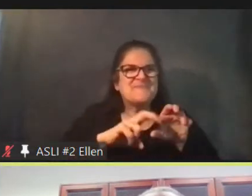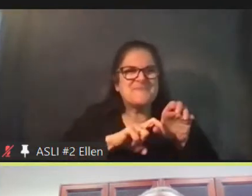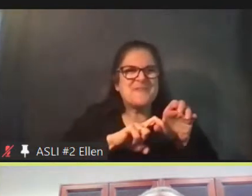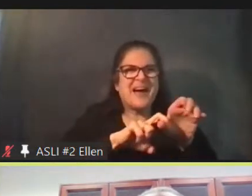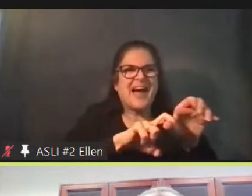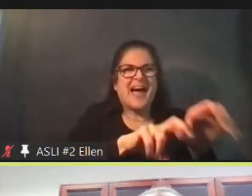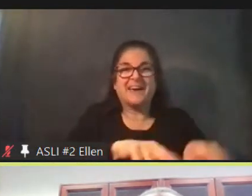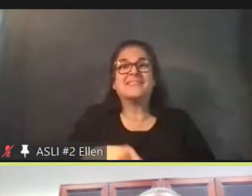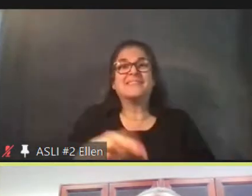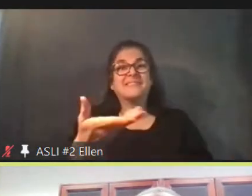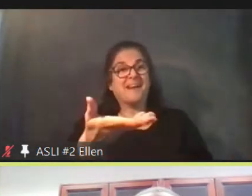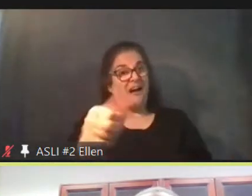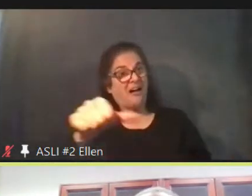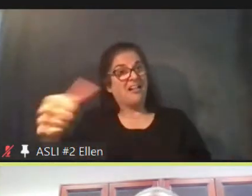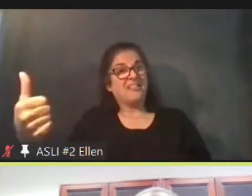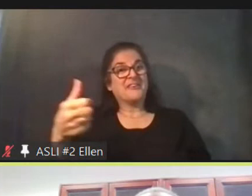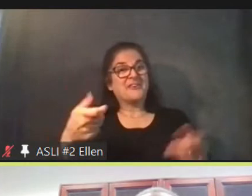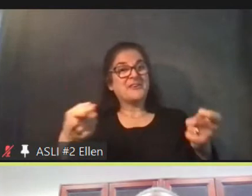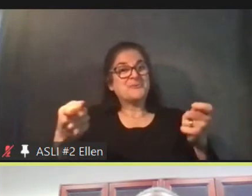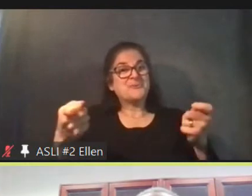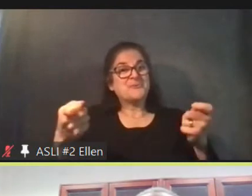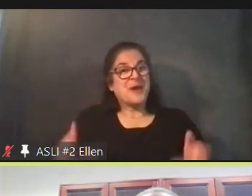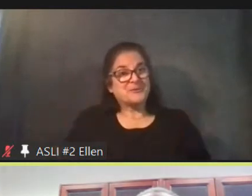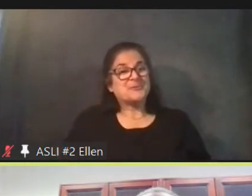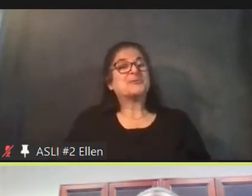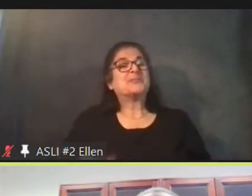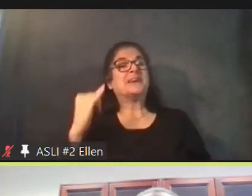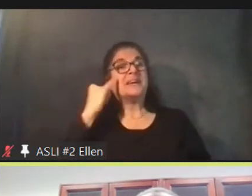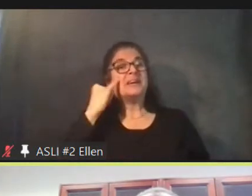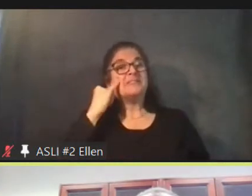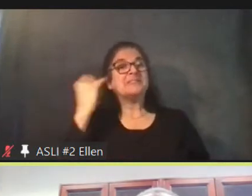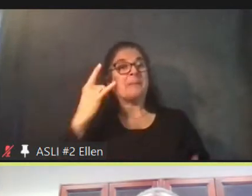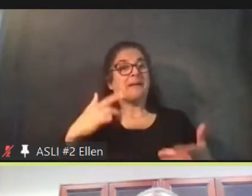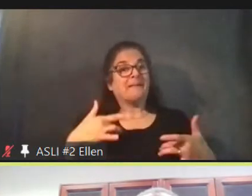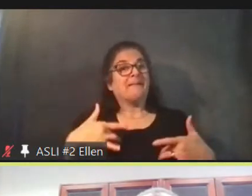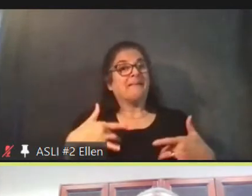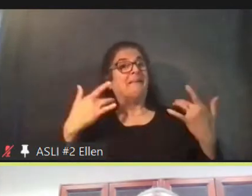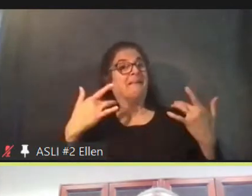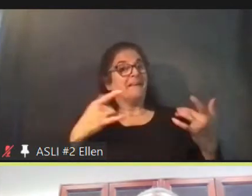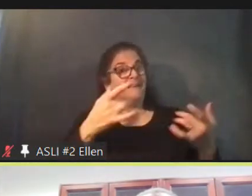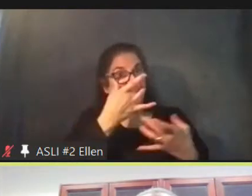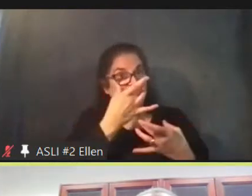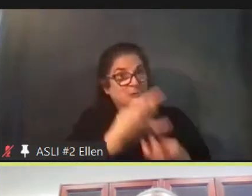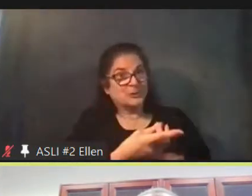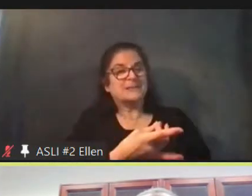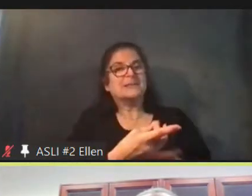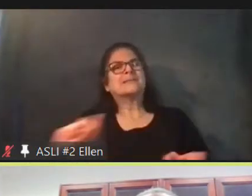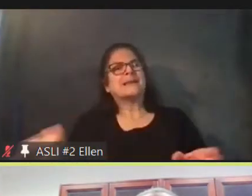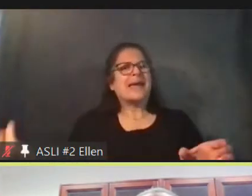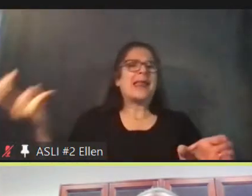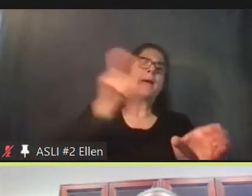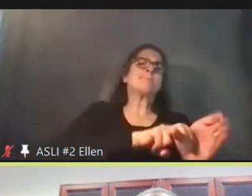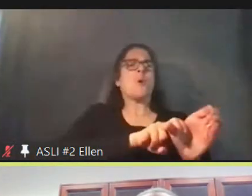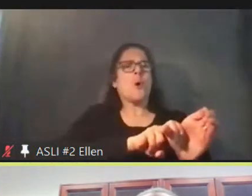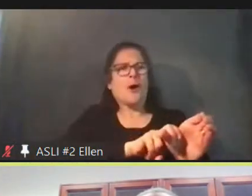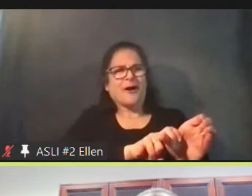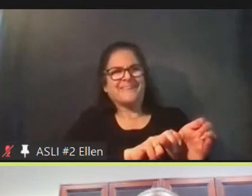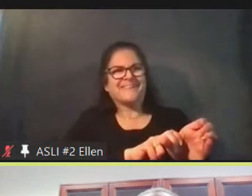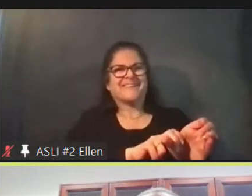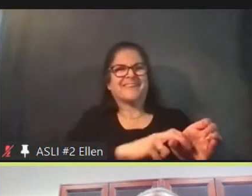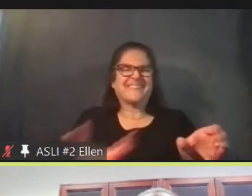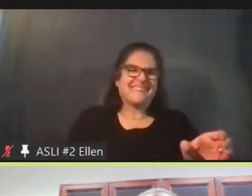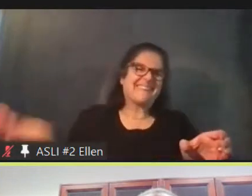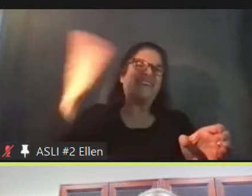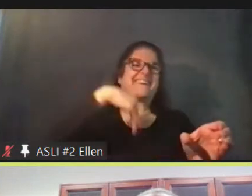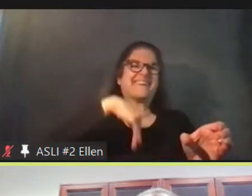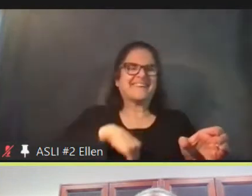fellow directors, if there's something that's going on that might be of interest, get on board. Because I think that this is what